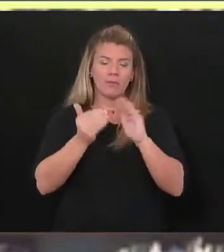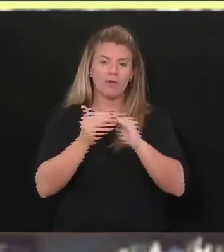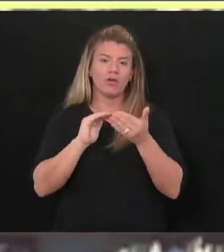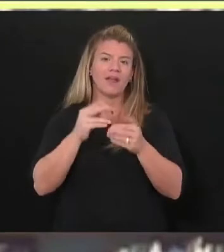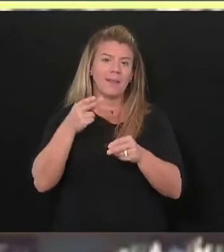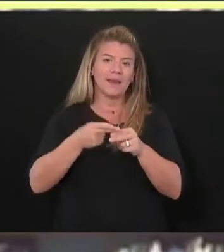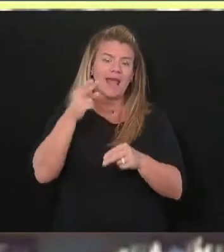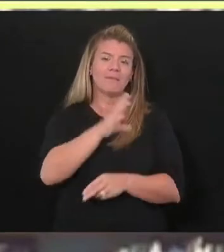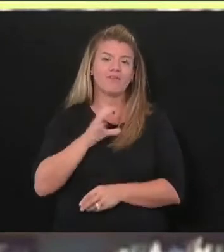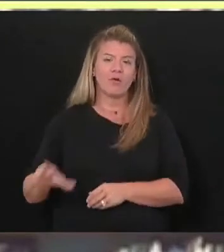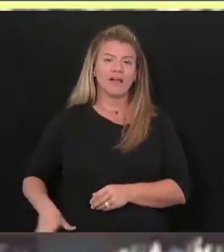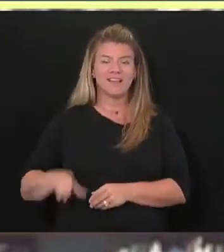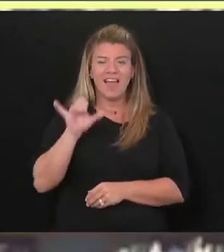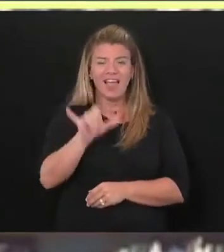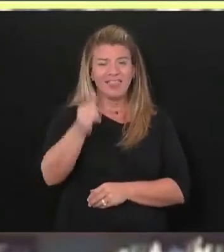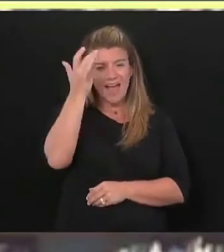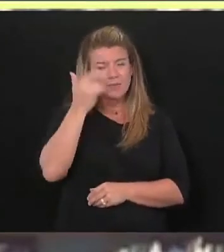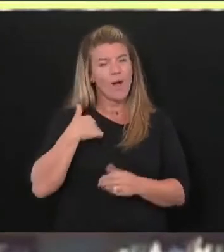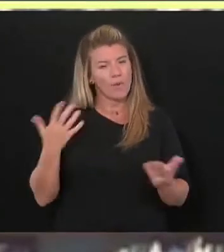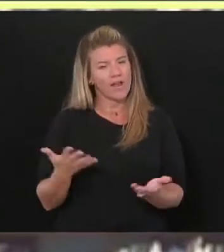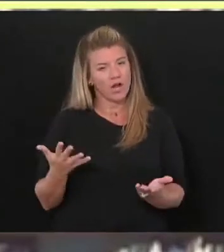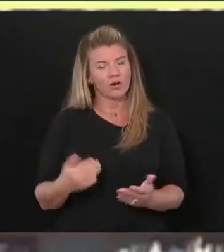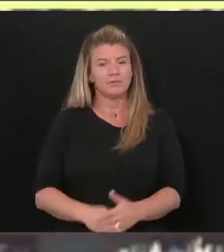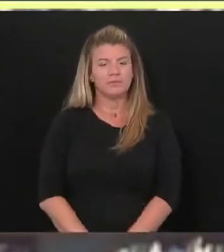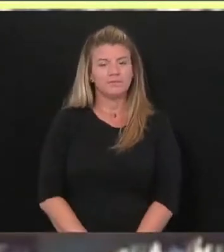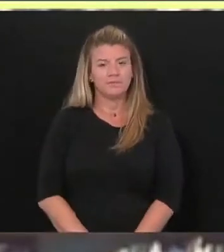of Christ. And that's why we're here.